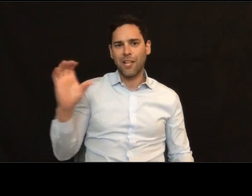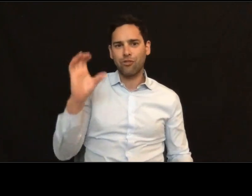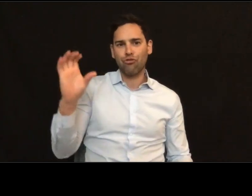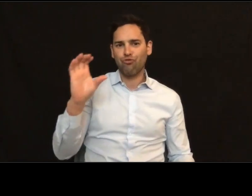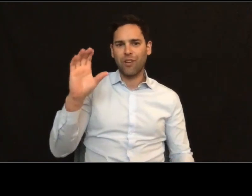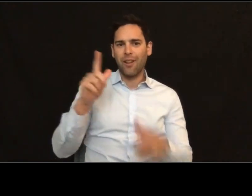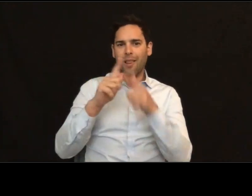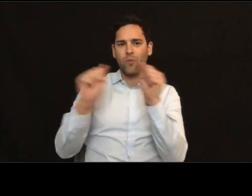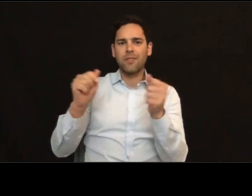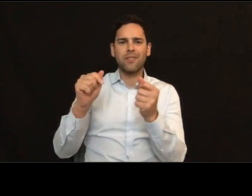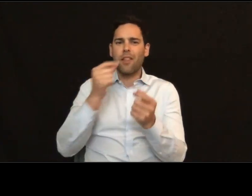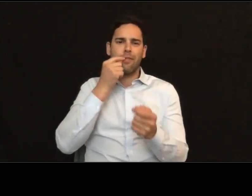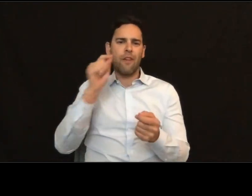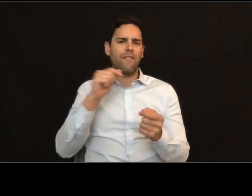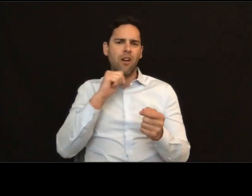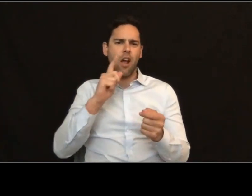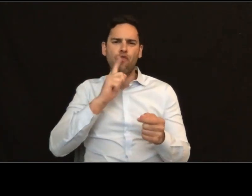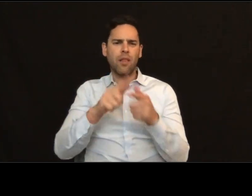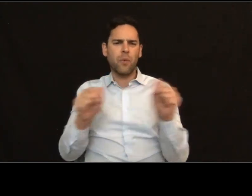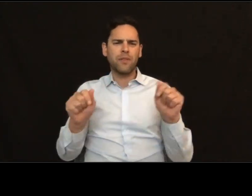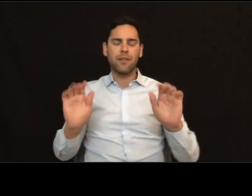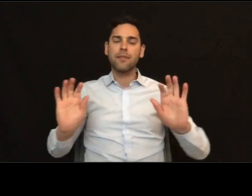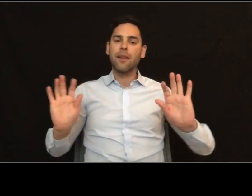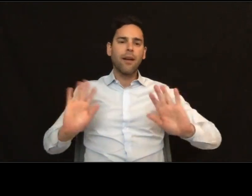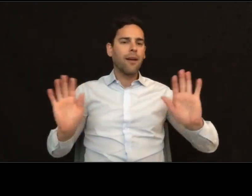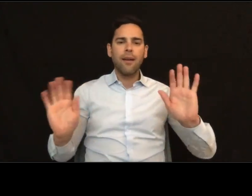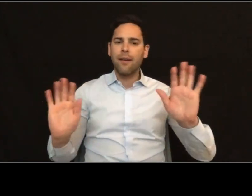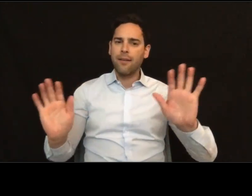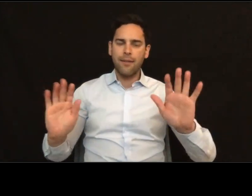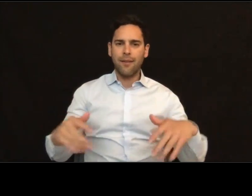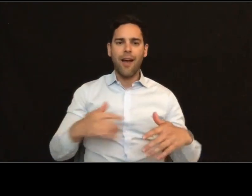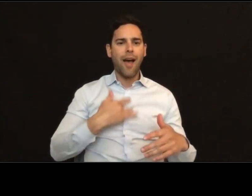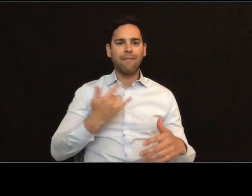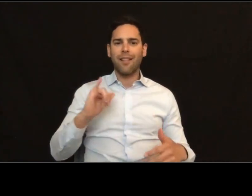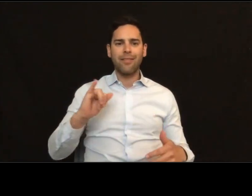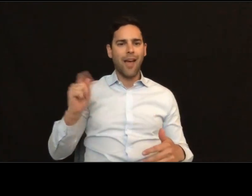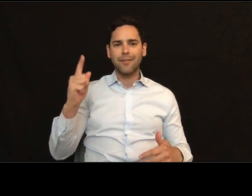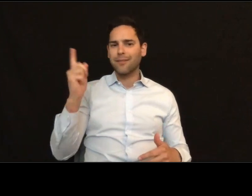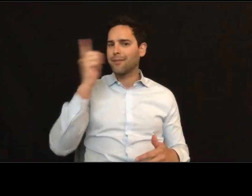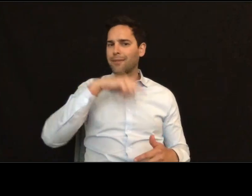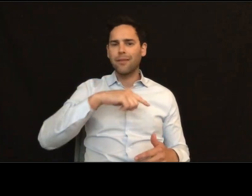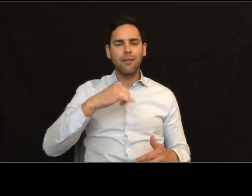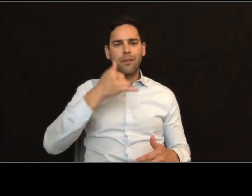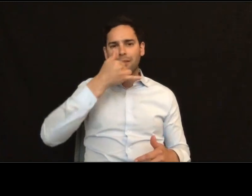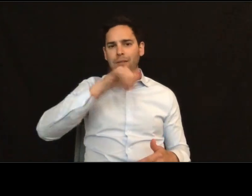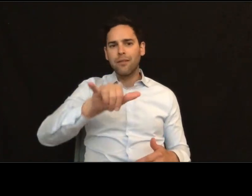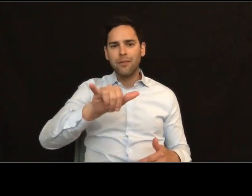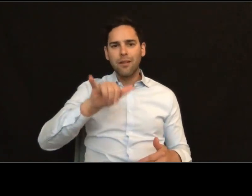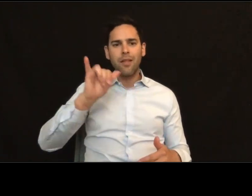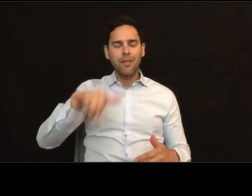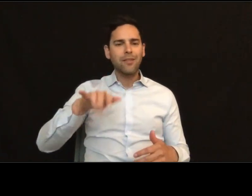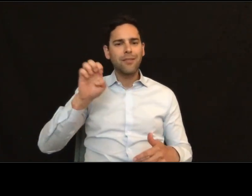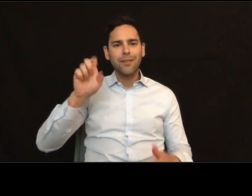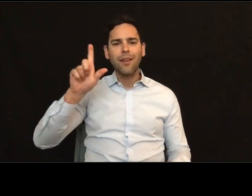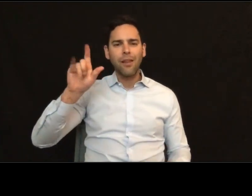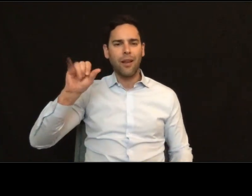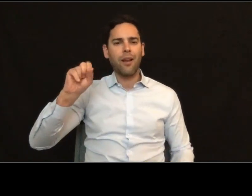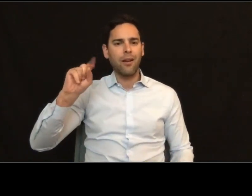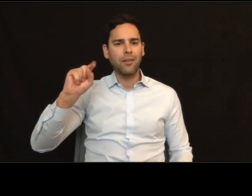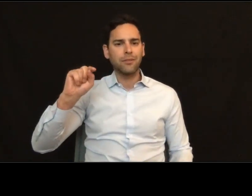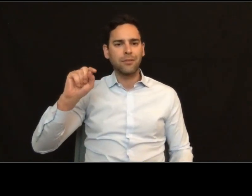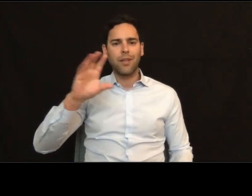not real linguistics. And I think that that's just completely ridiculous. It's sort of elitist and gatekeeping. But on the other side, we also